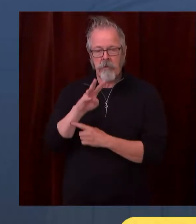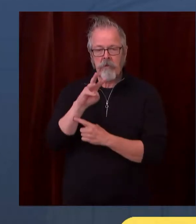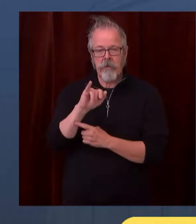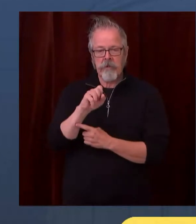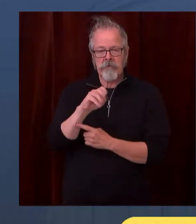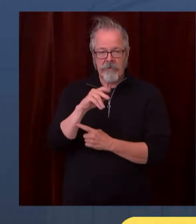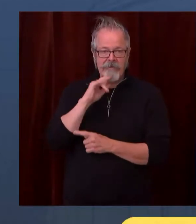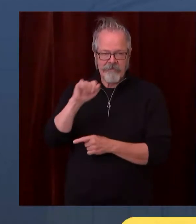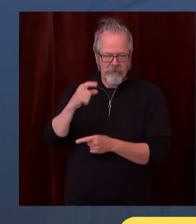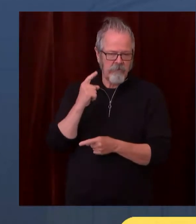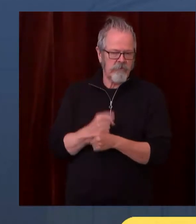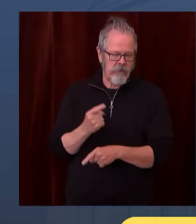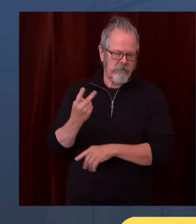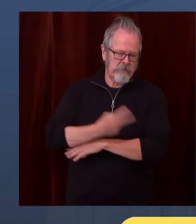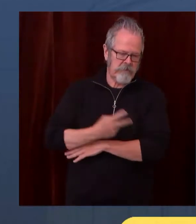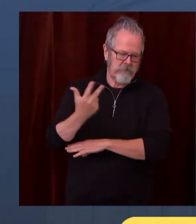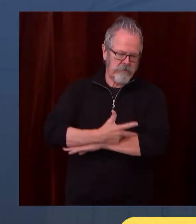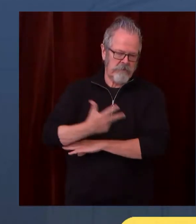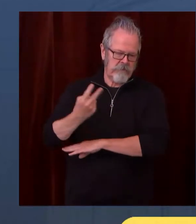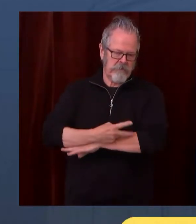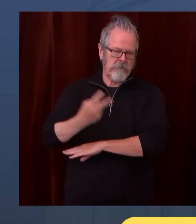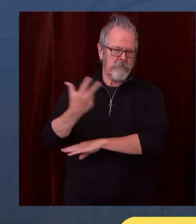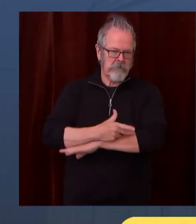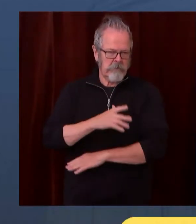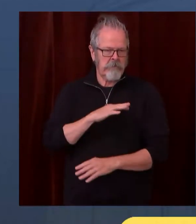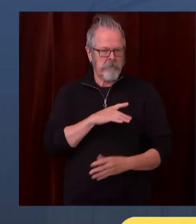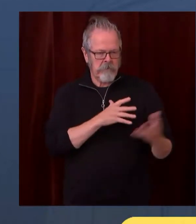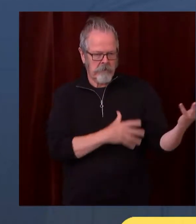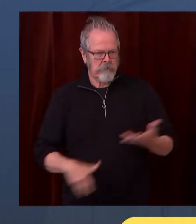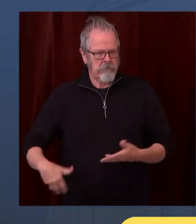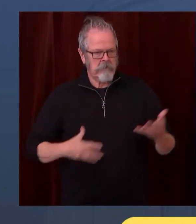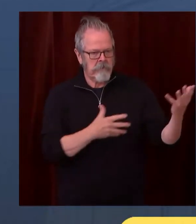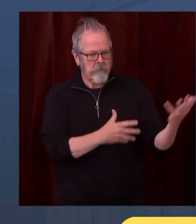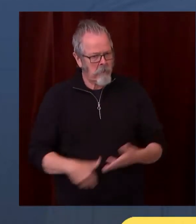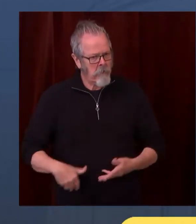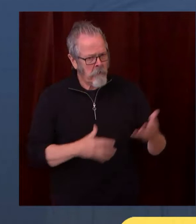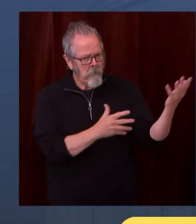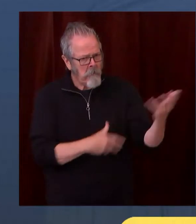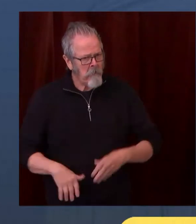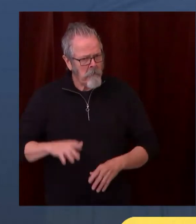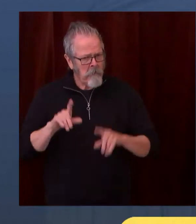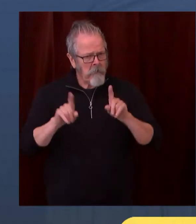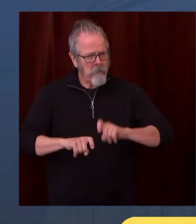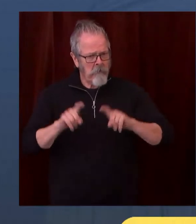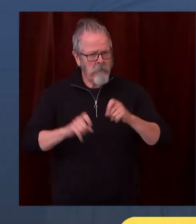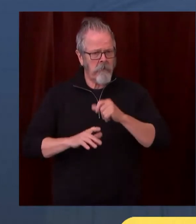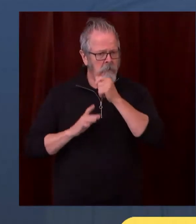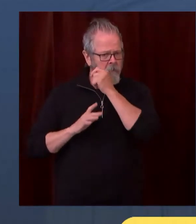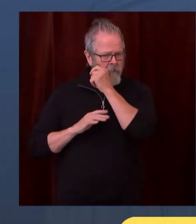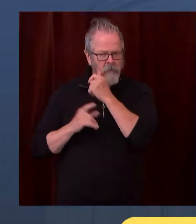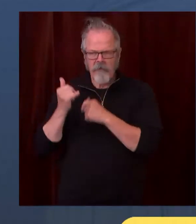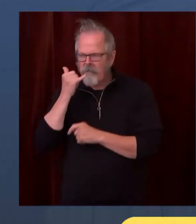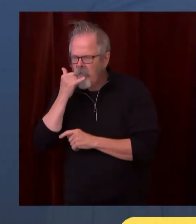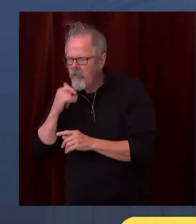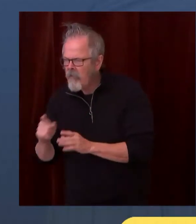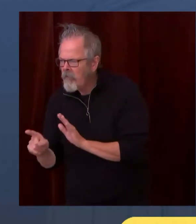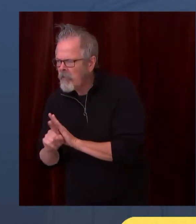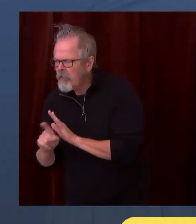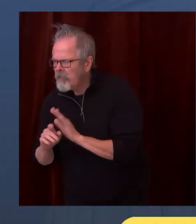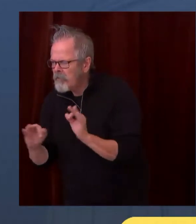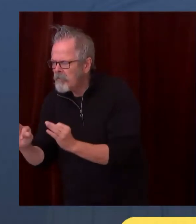that part has been improved dramatically. So we are making progress, but we need more cooperation of folks.